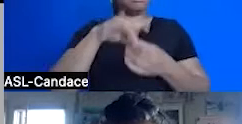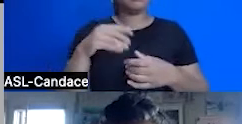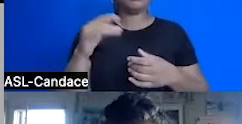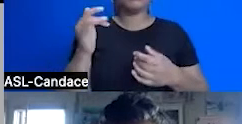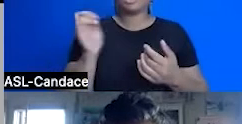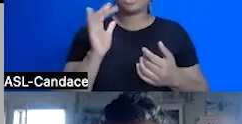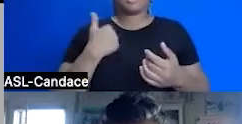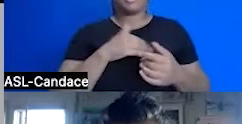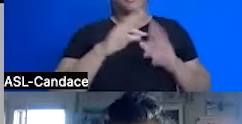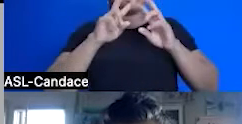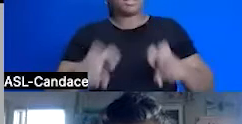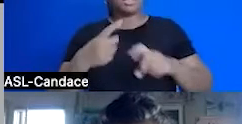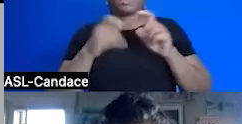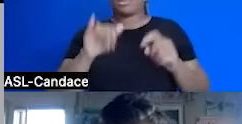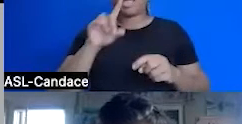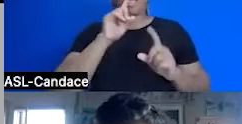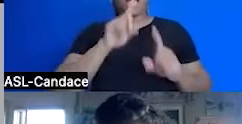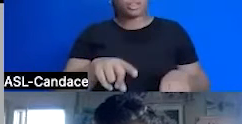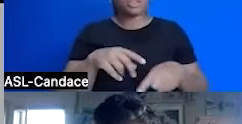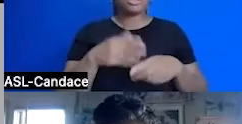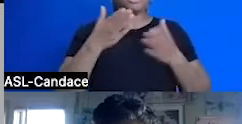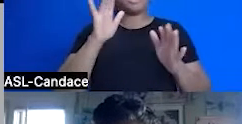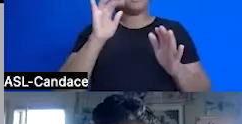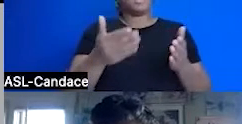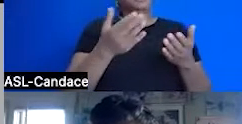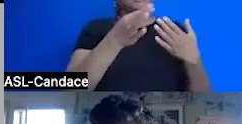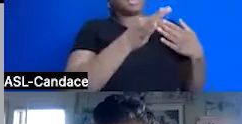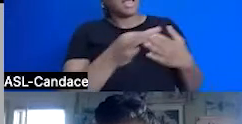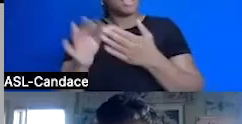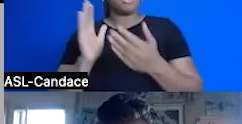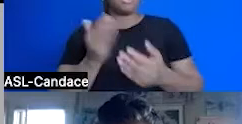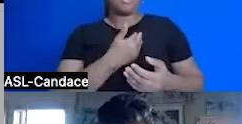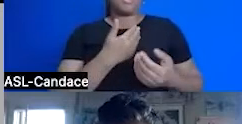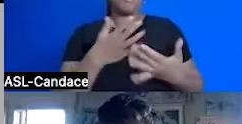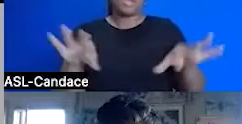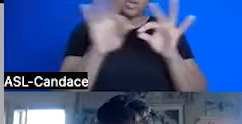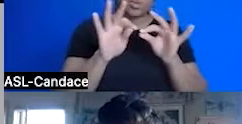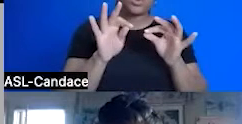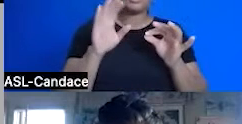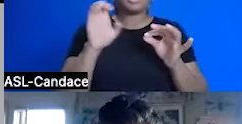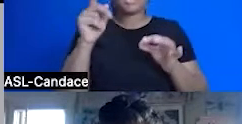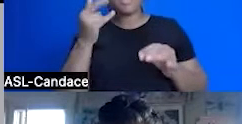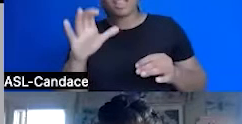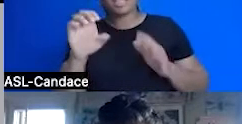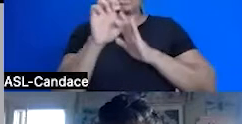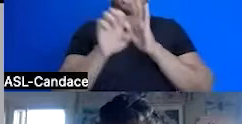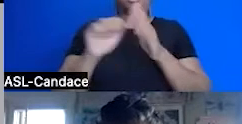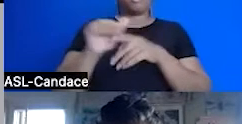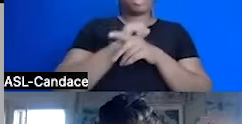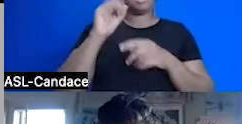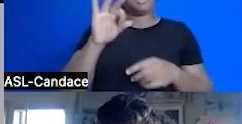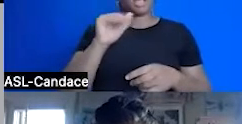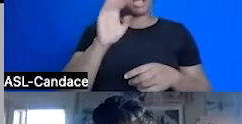our analysis from that answer and allow that to guide our values and ethics of practice of care. If we're not